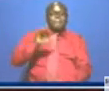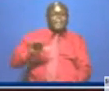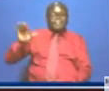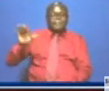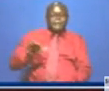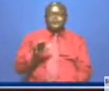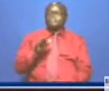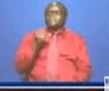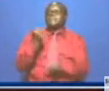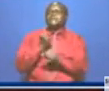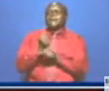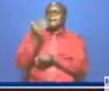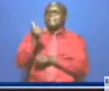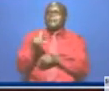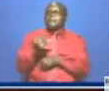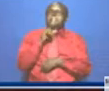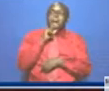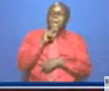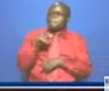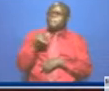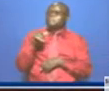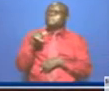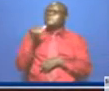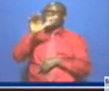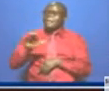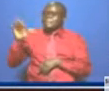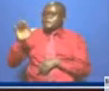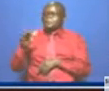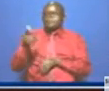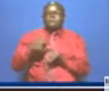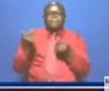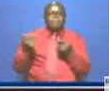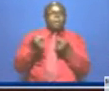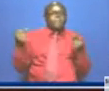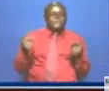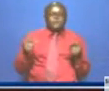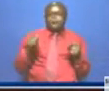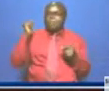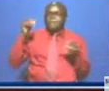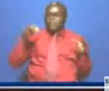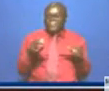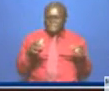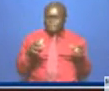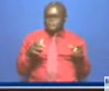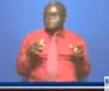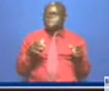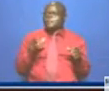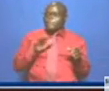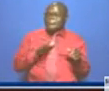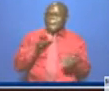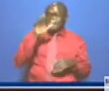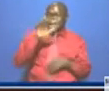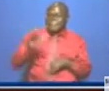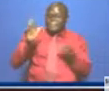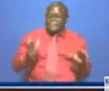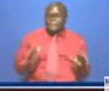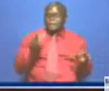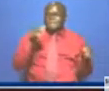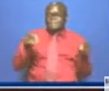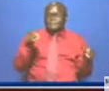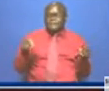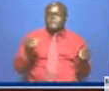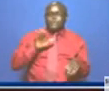perpetrated by male counterparts, especially from the rival parties and political leanings, particularly women parliamentarians with disability,